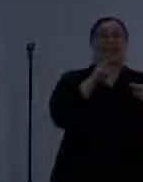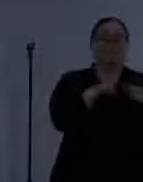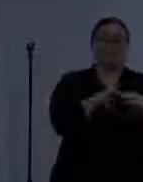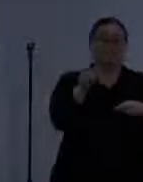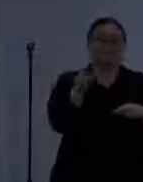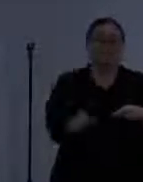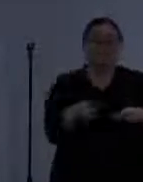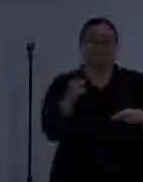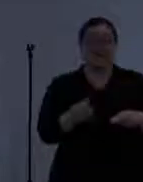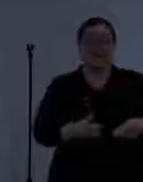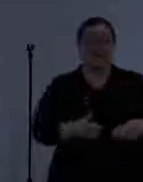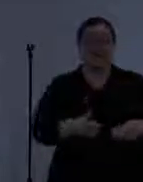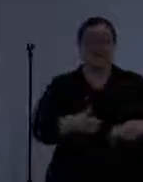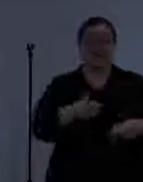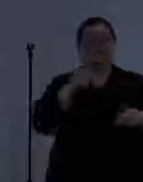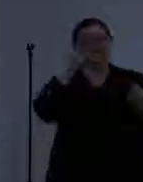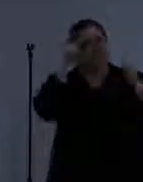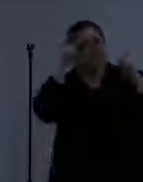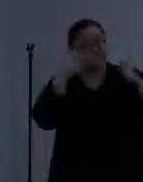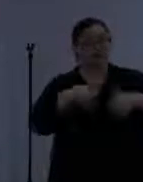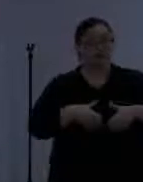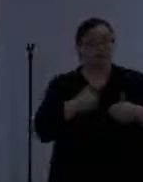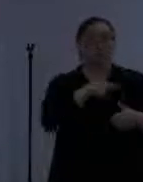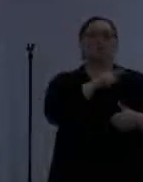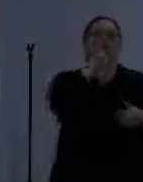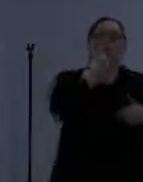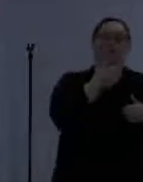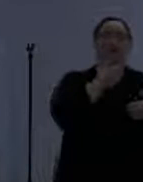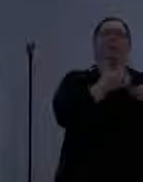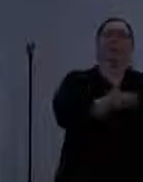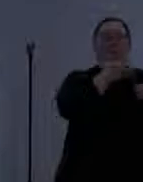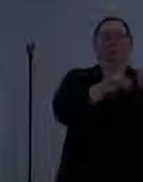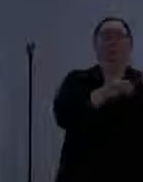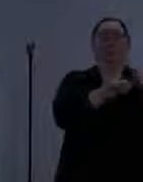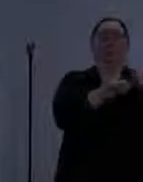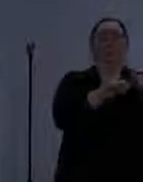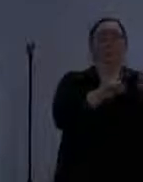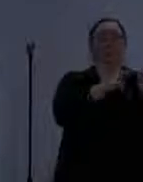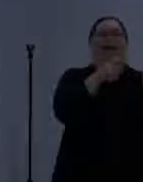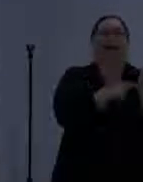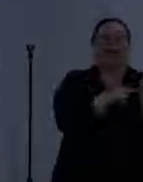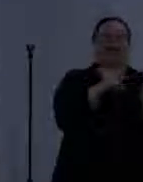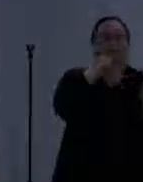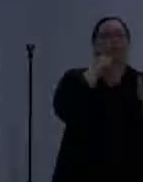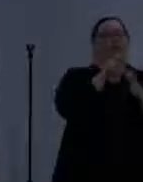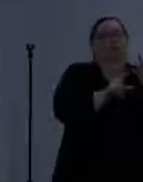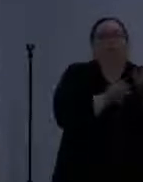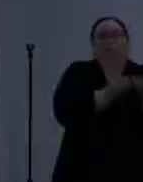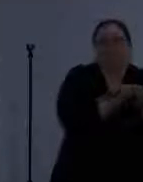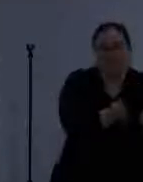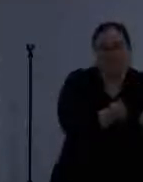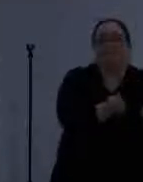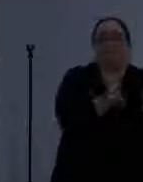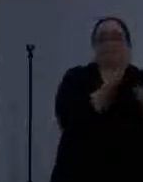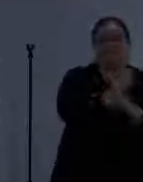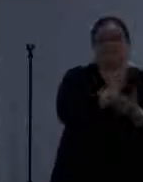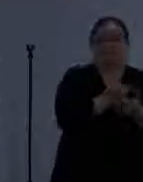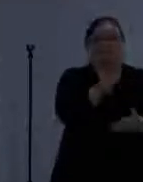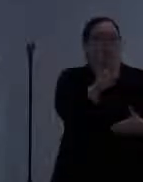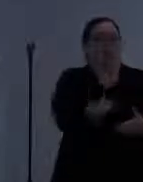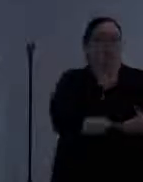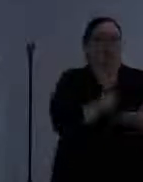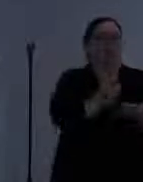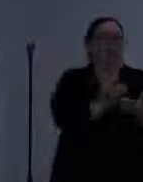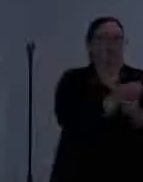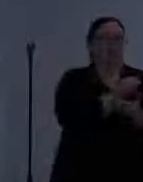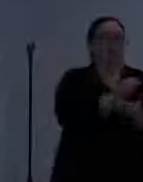impact the quality and safety of supports and services provided to persons with disability. So this is really about people having the right